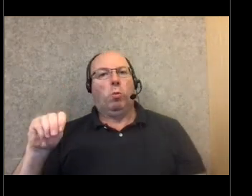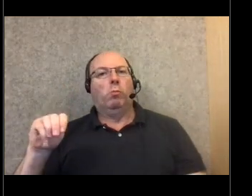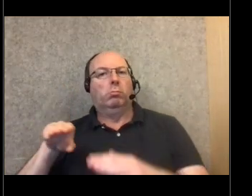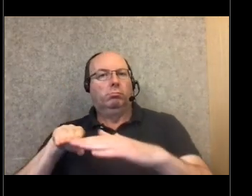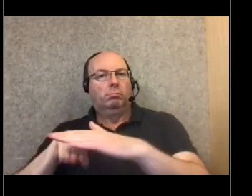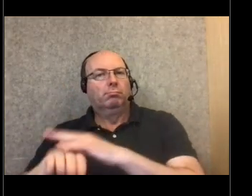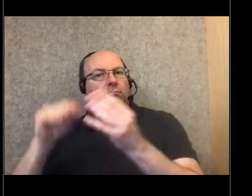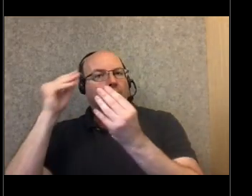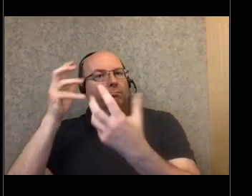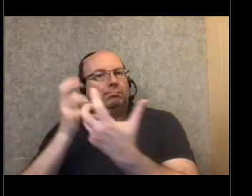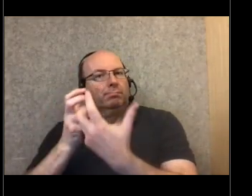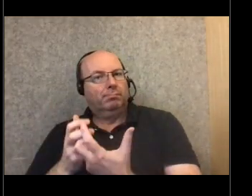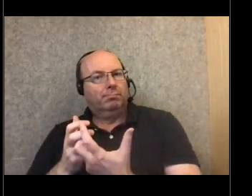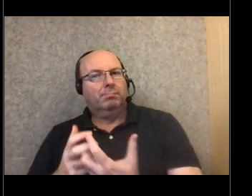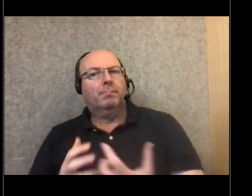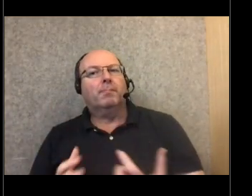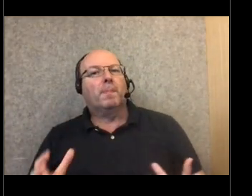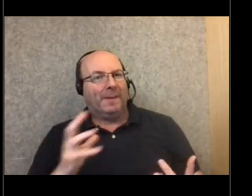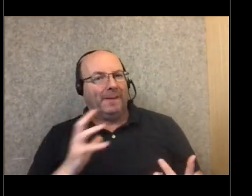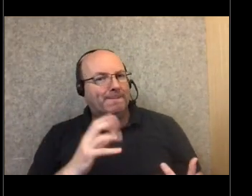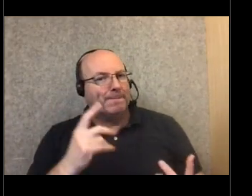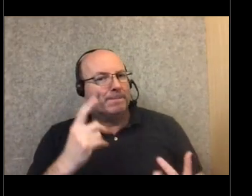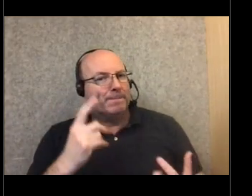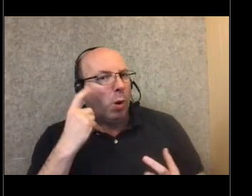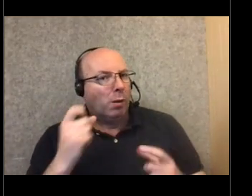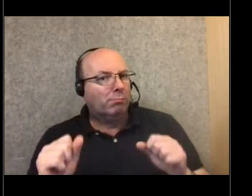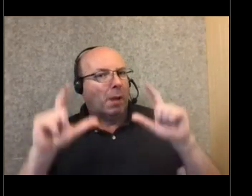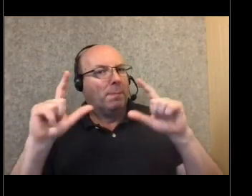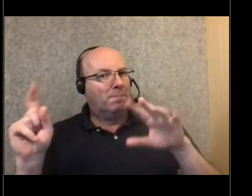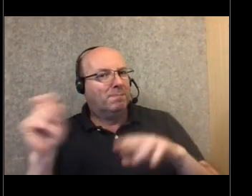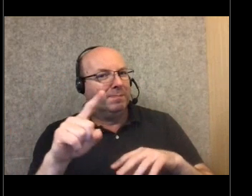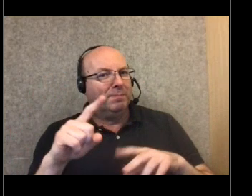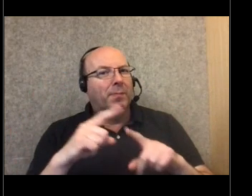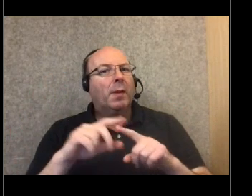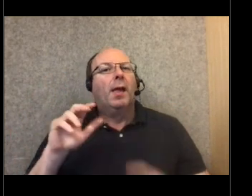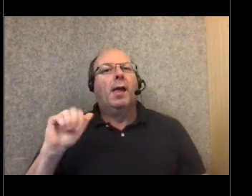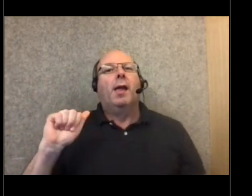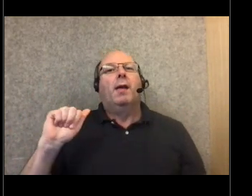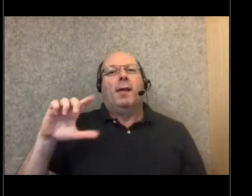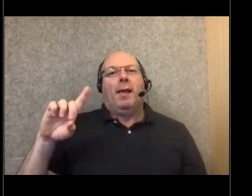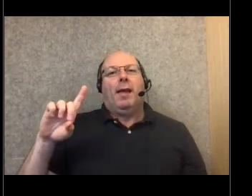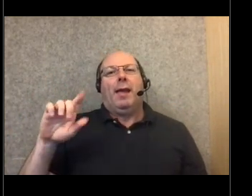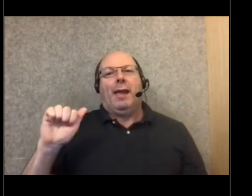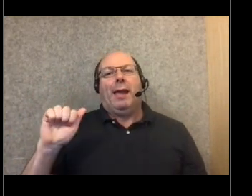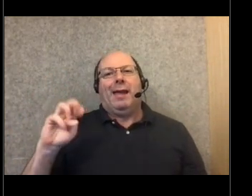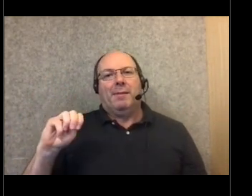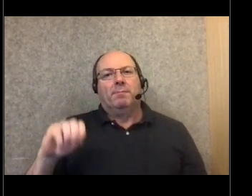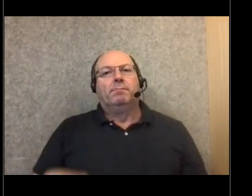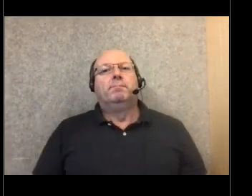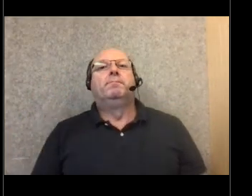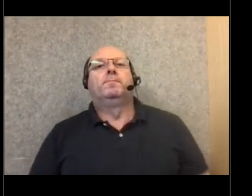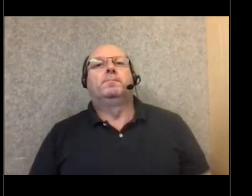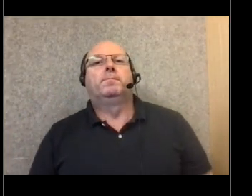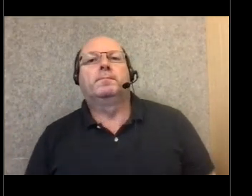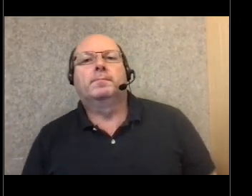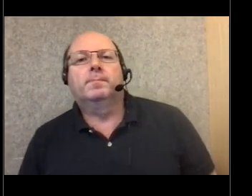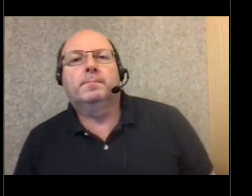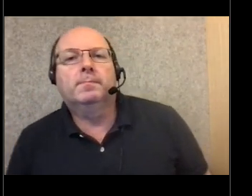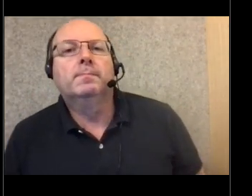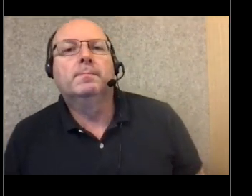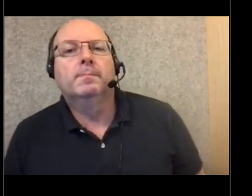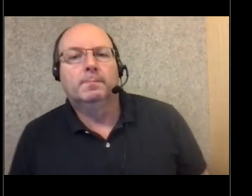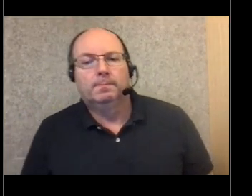For that answer, and we have one other question that just popped up. This question is from Adam, and the question is, if I have